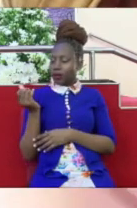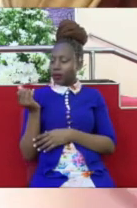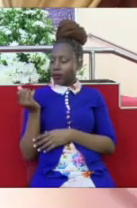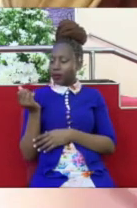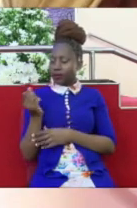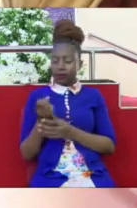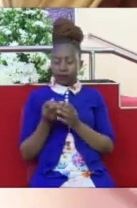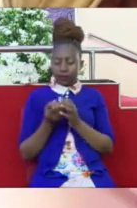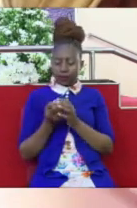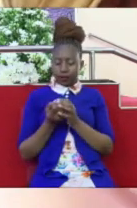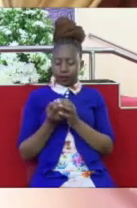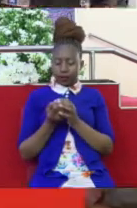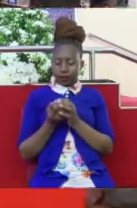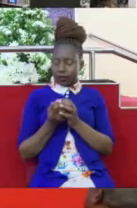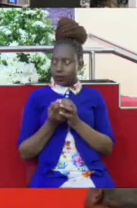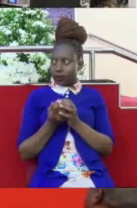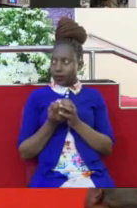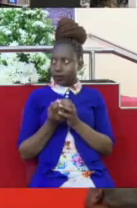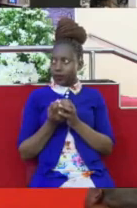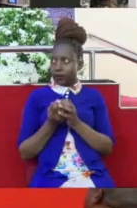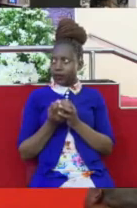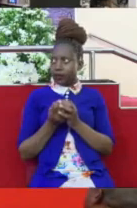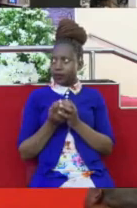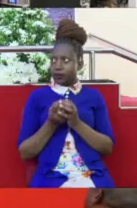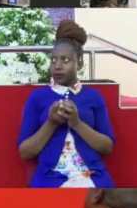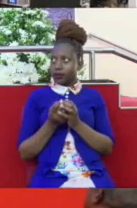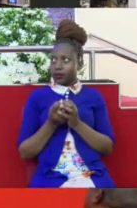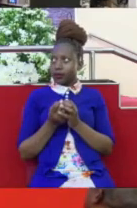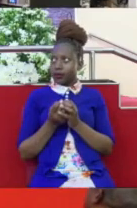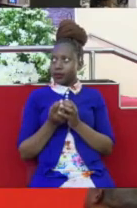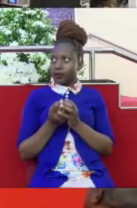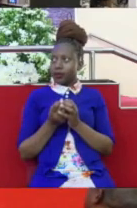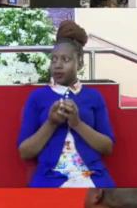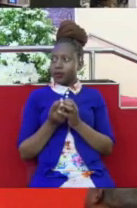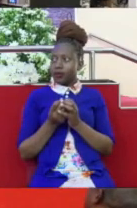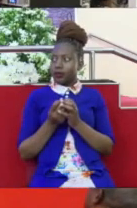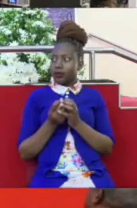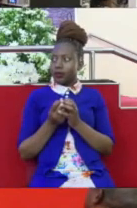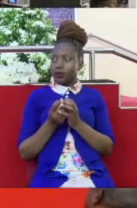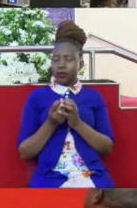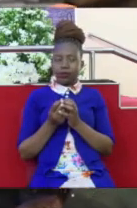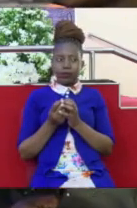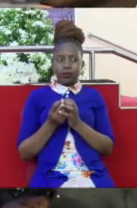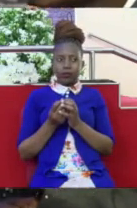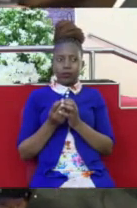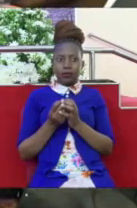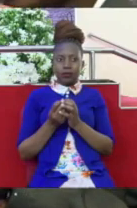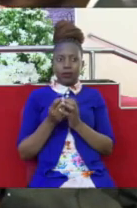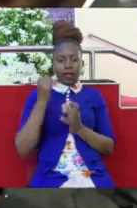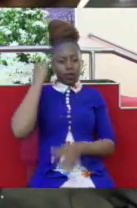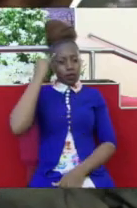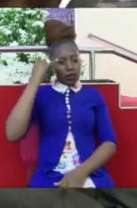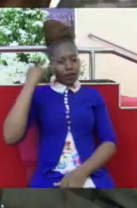All right, so then you have to add to the, I'm in their shoes, and now I feel it so strong I want to